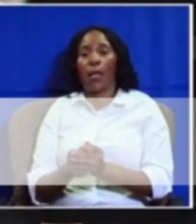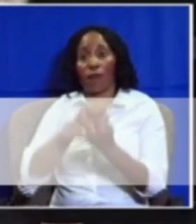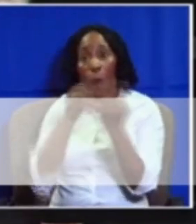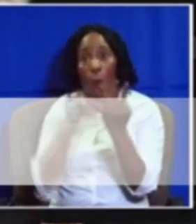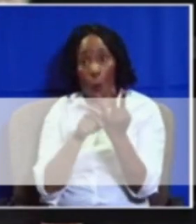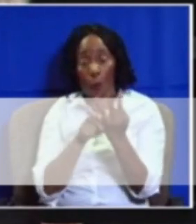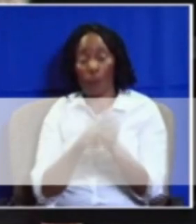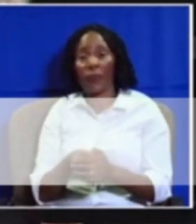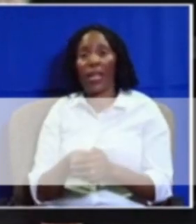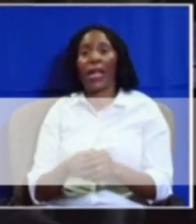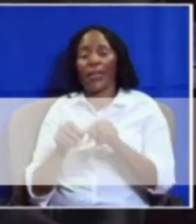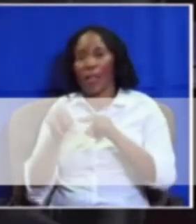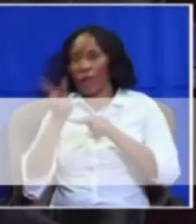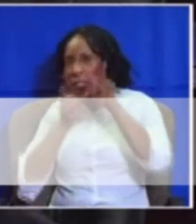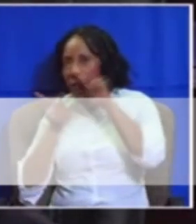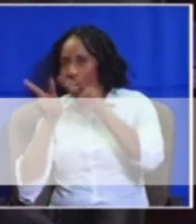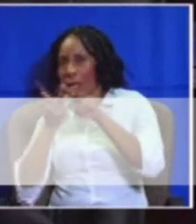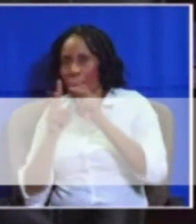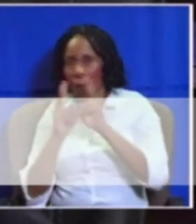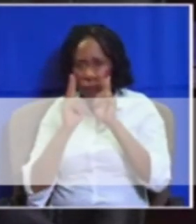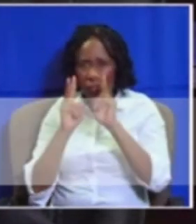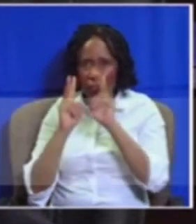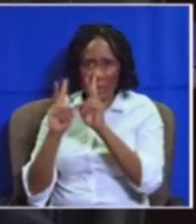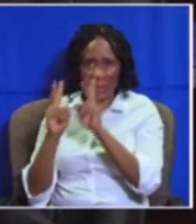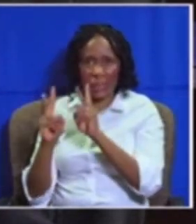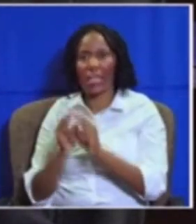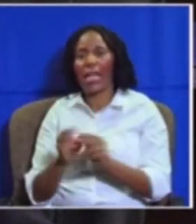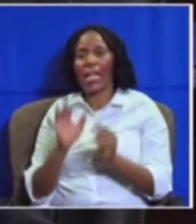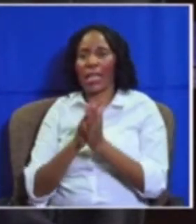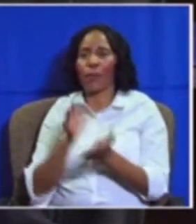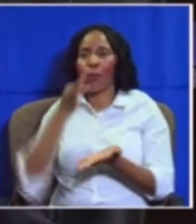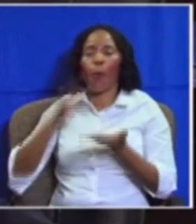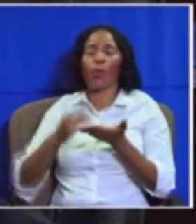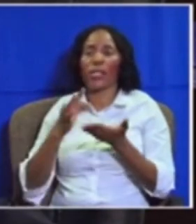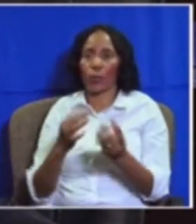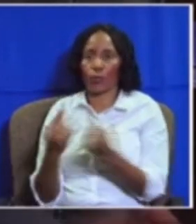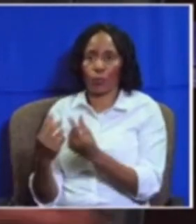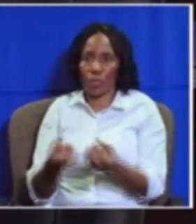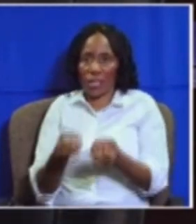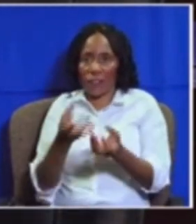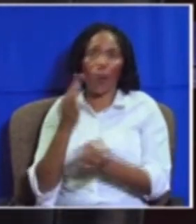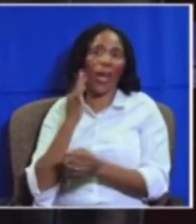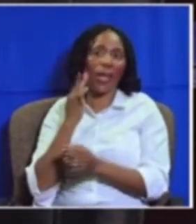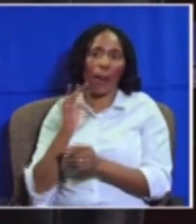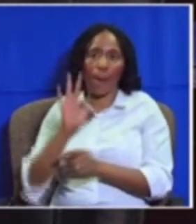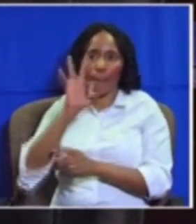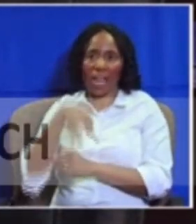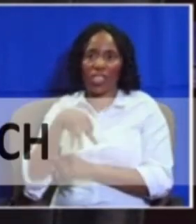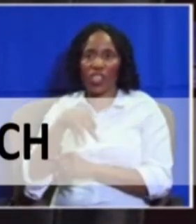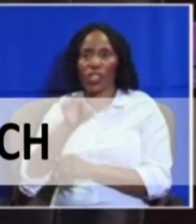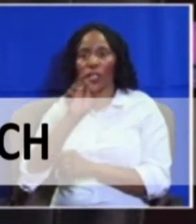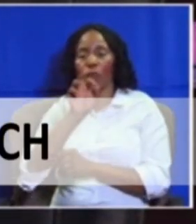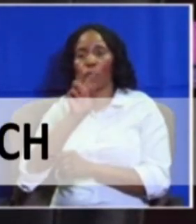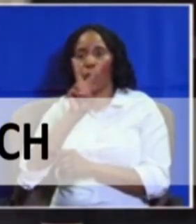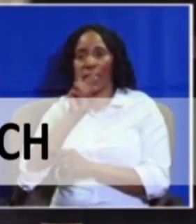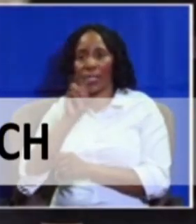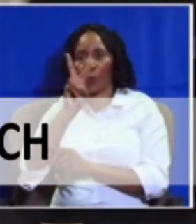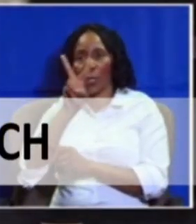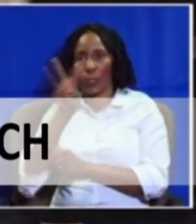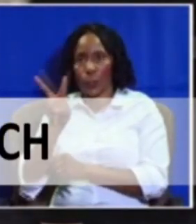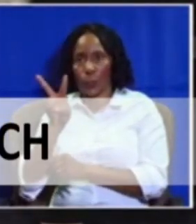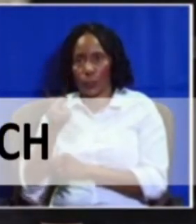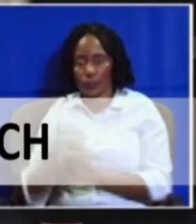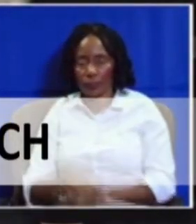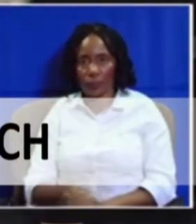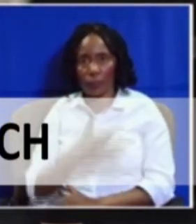proposal will be issued in March 2022. Madam Speaker,